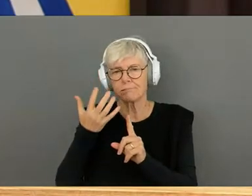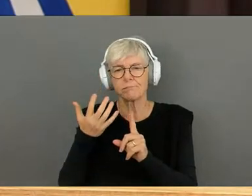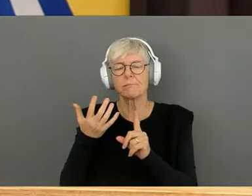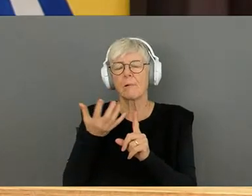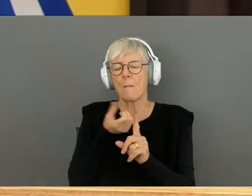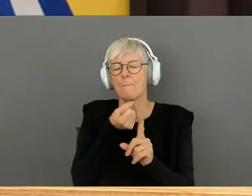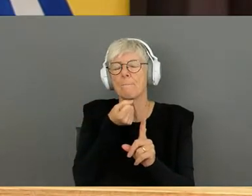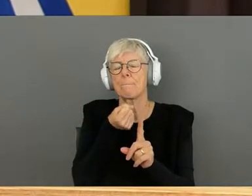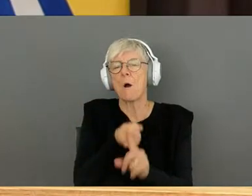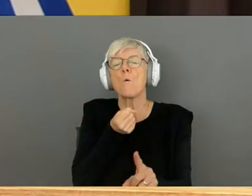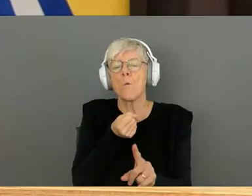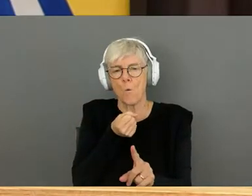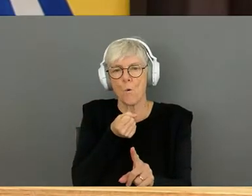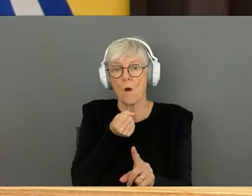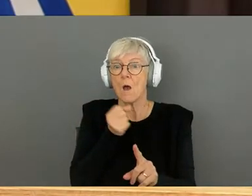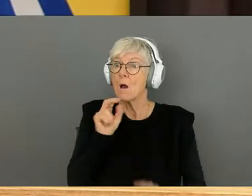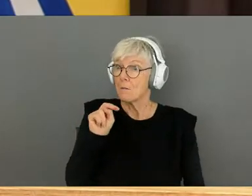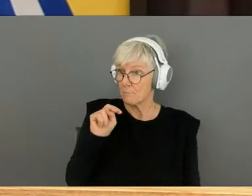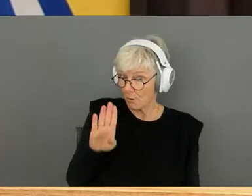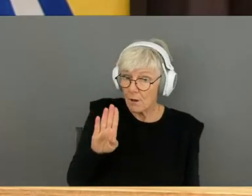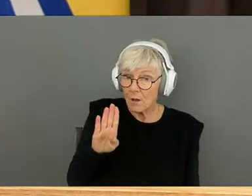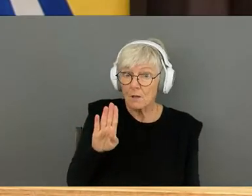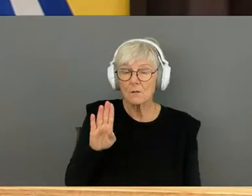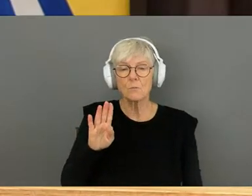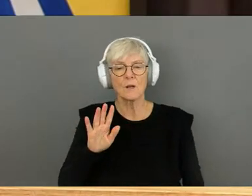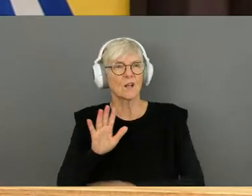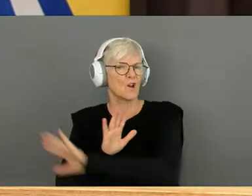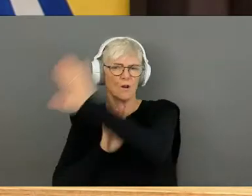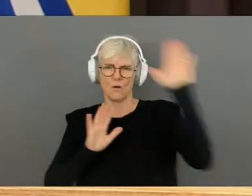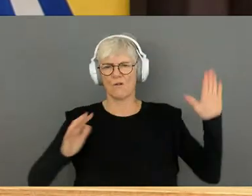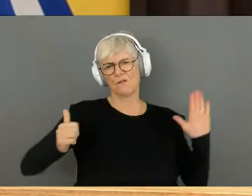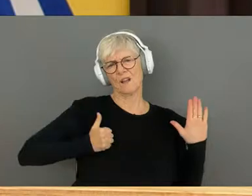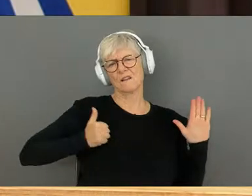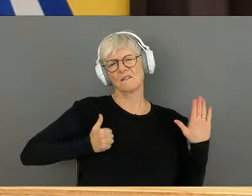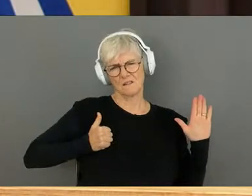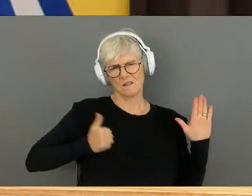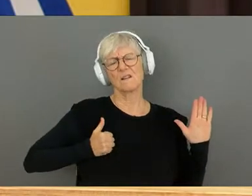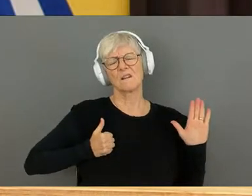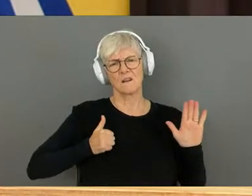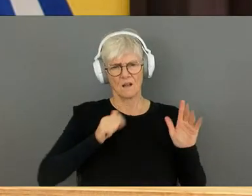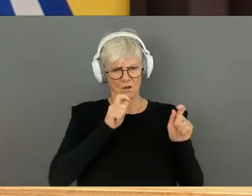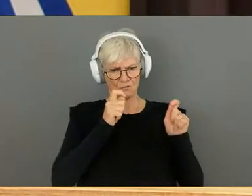other parts in the country, actually. I think, so with the things